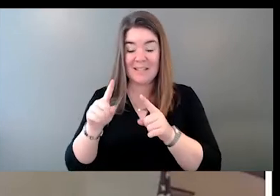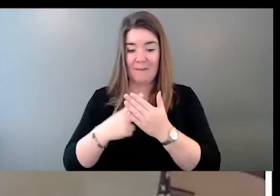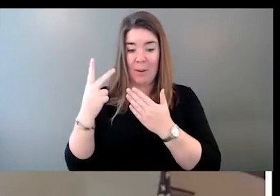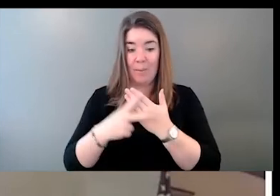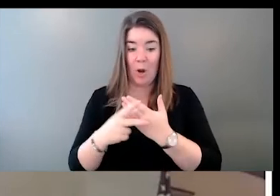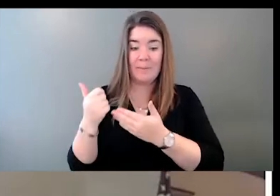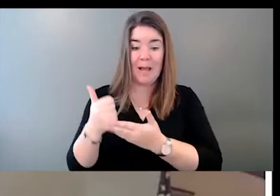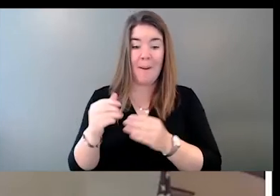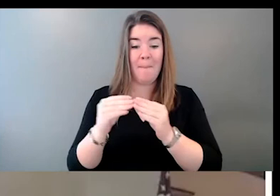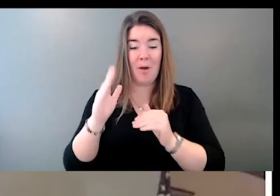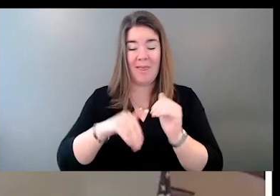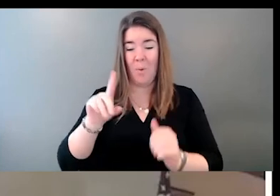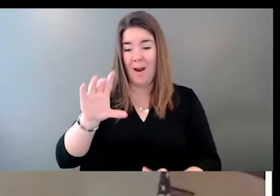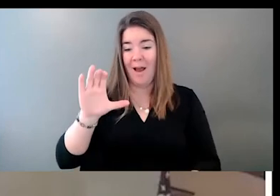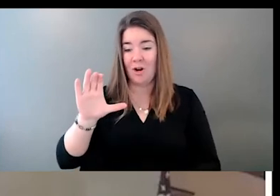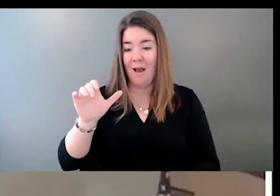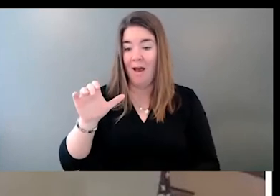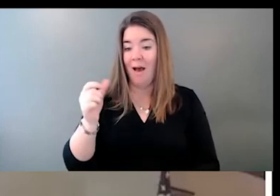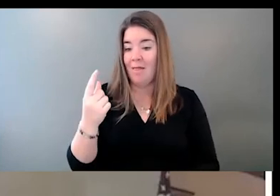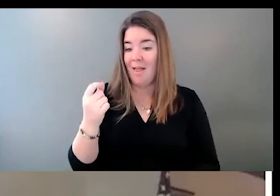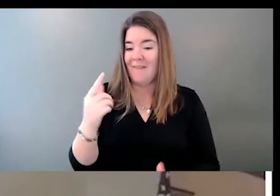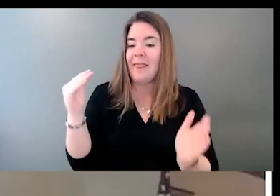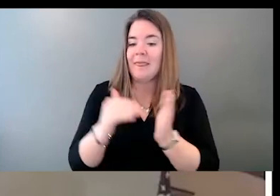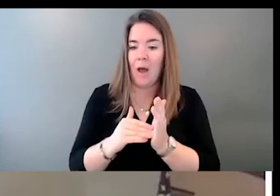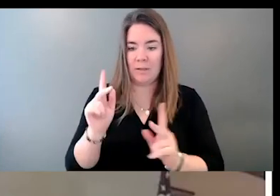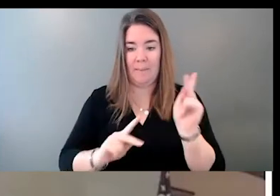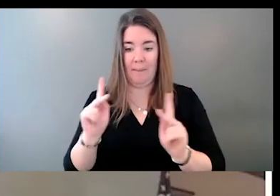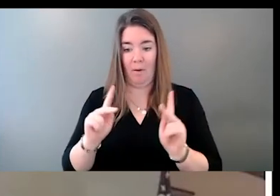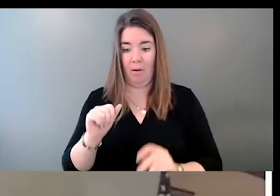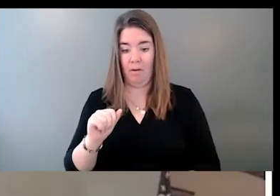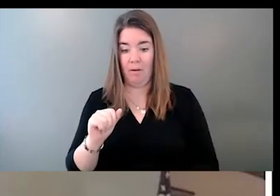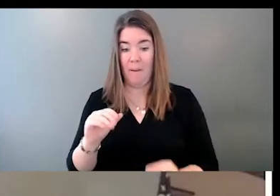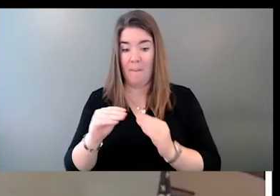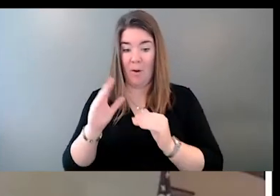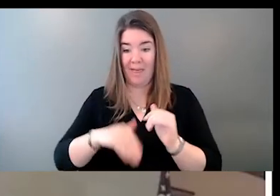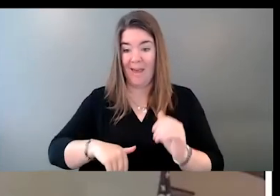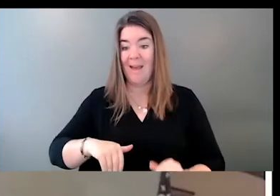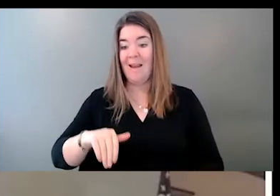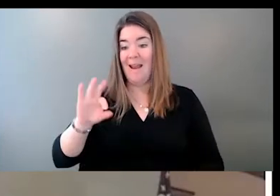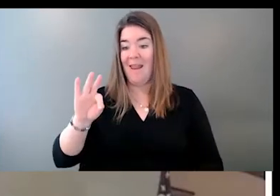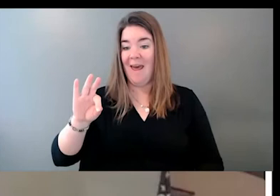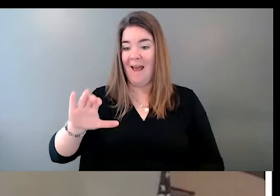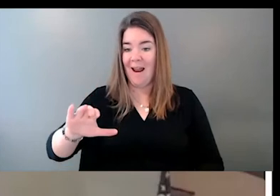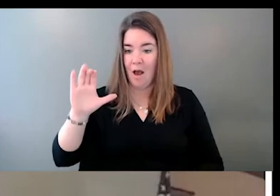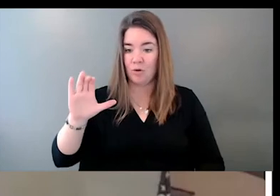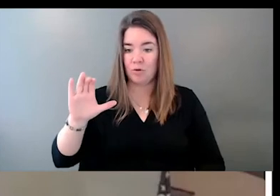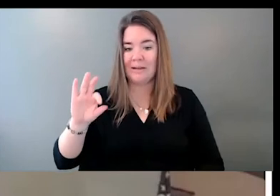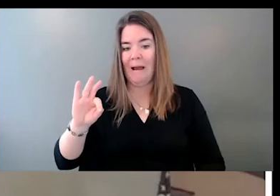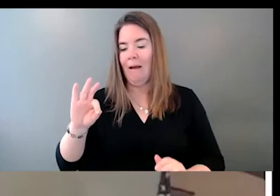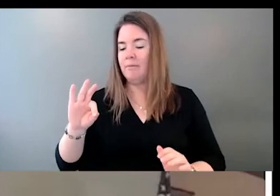111,000 survivors last year, nearly 9,000 children. Those numbers represent